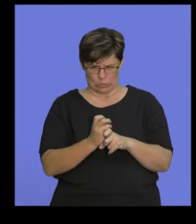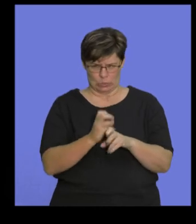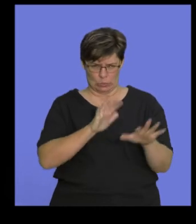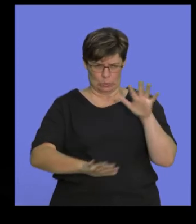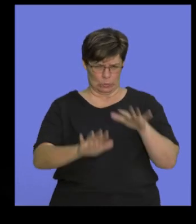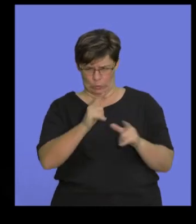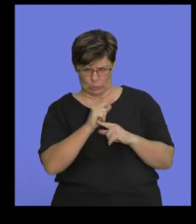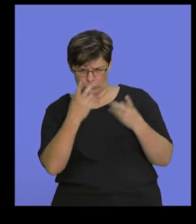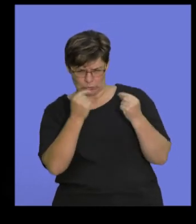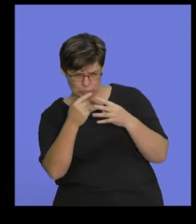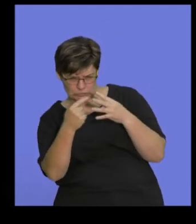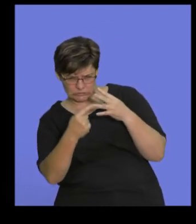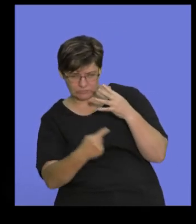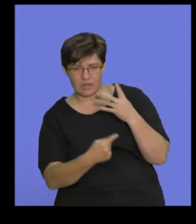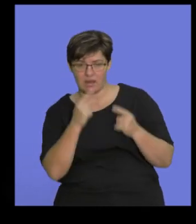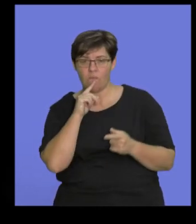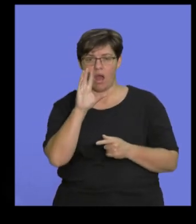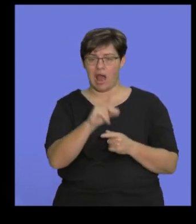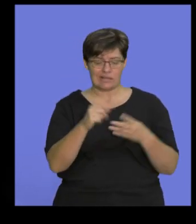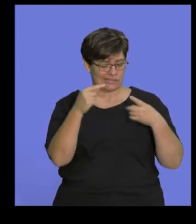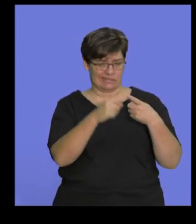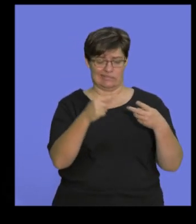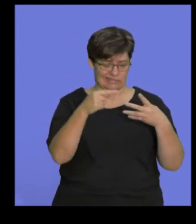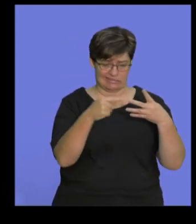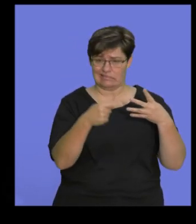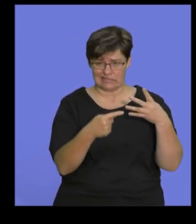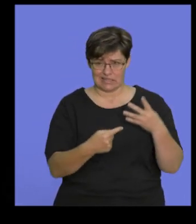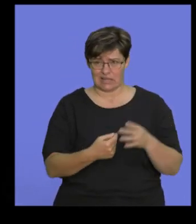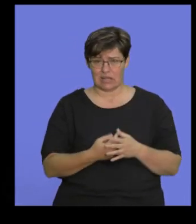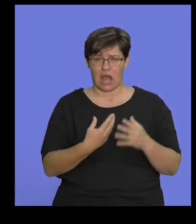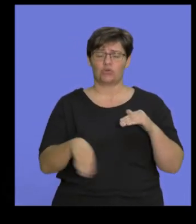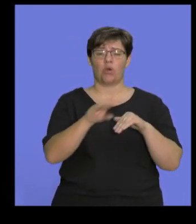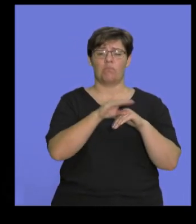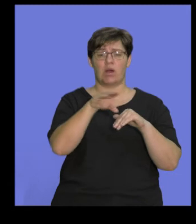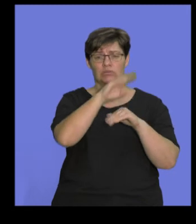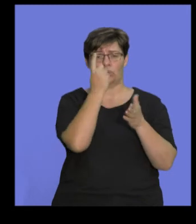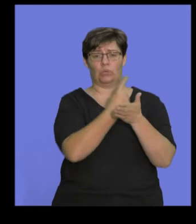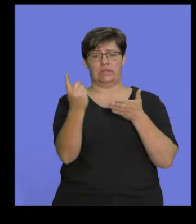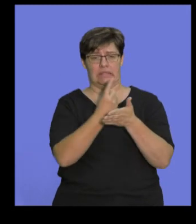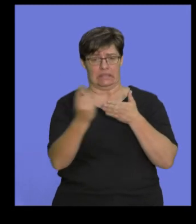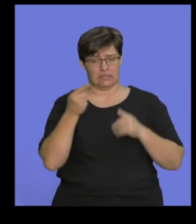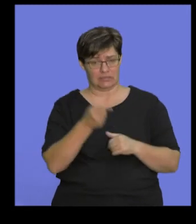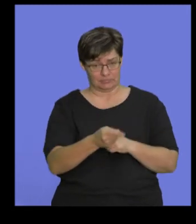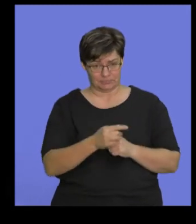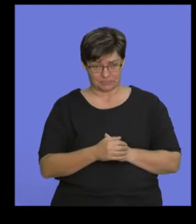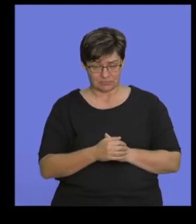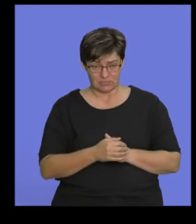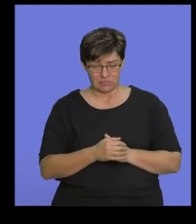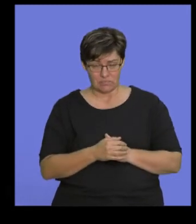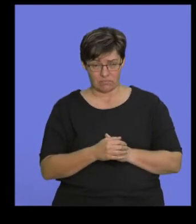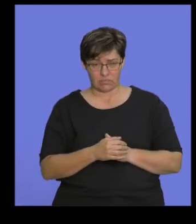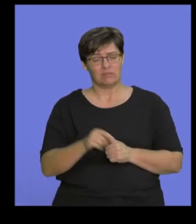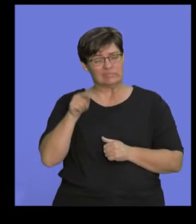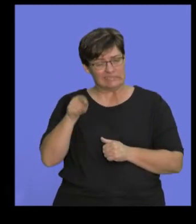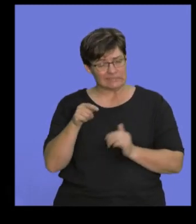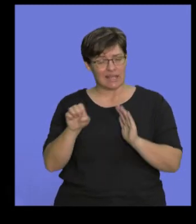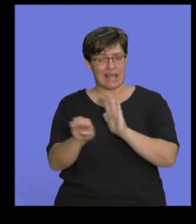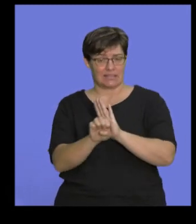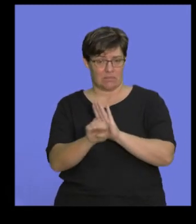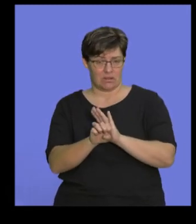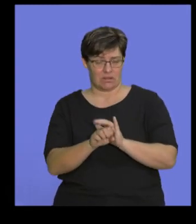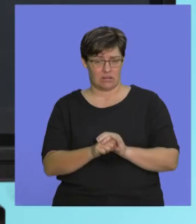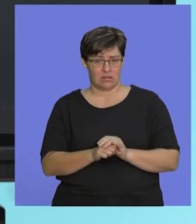and now they are asking us about compounded weekly. Now, in this particular example that I have here, guys, this